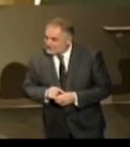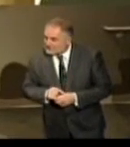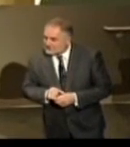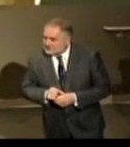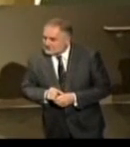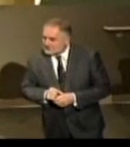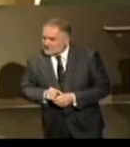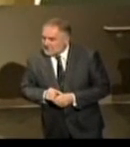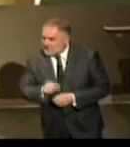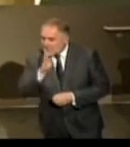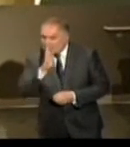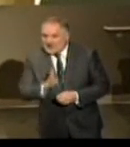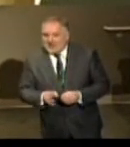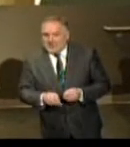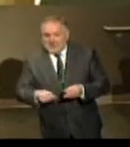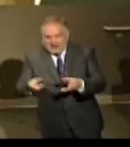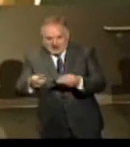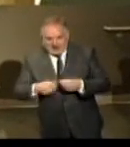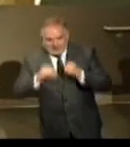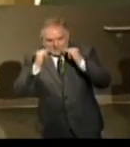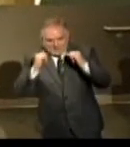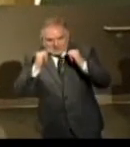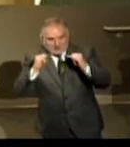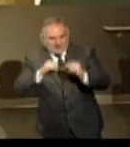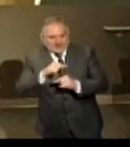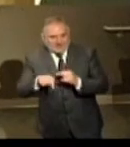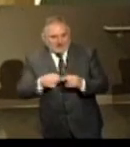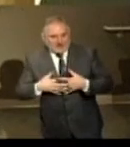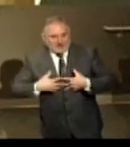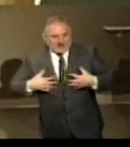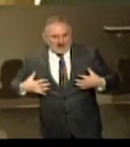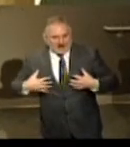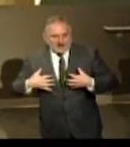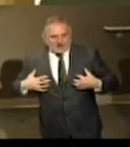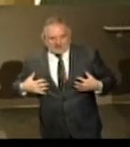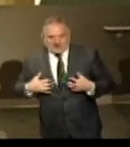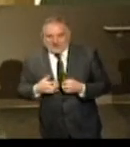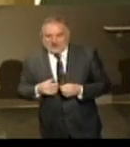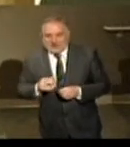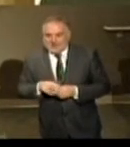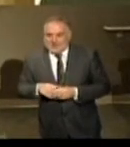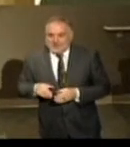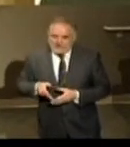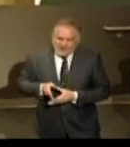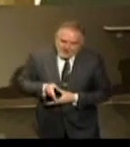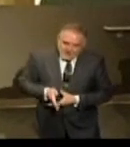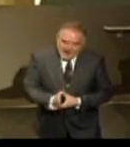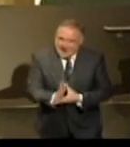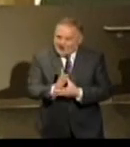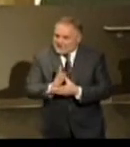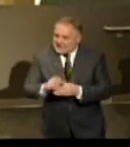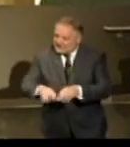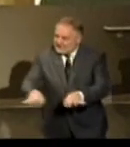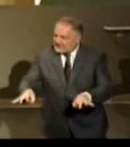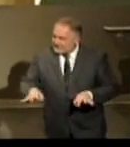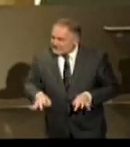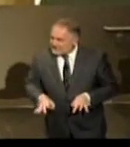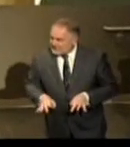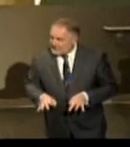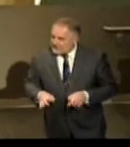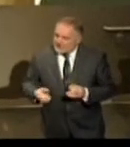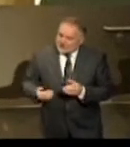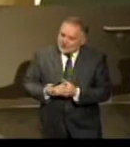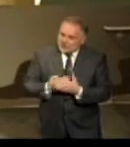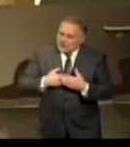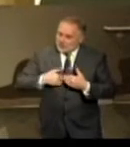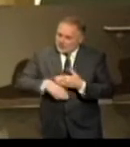age? Do you know that God gave us instructions concerning animals that plow in the field? And God gives instruction about newborn